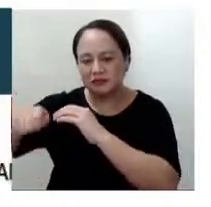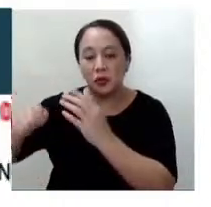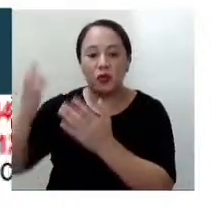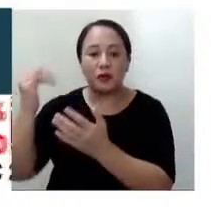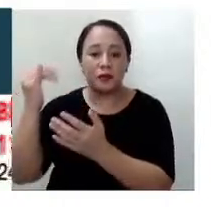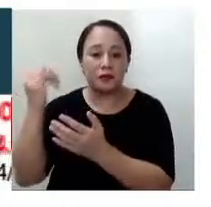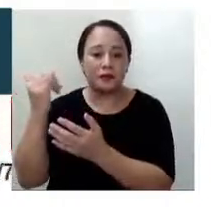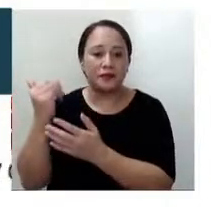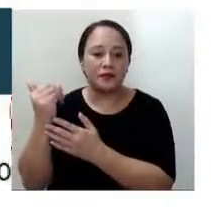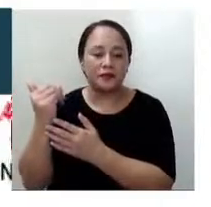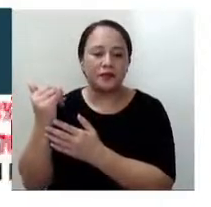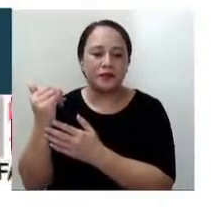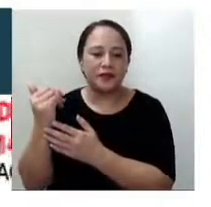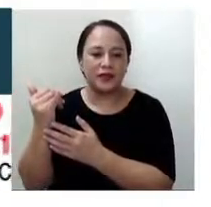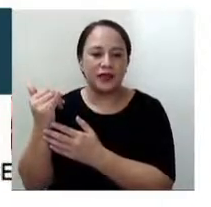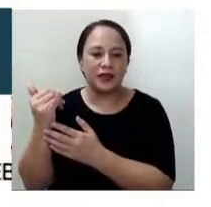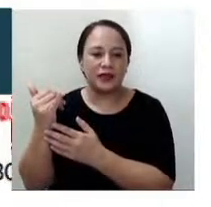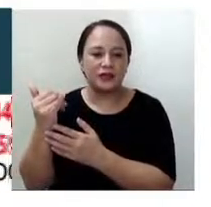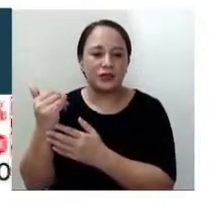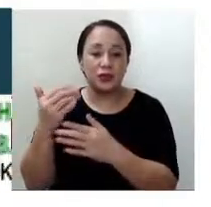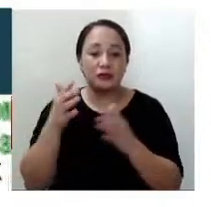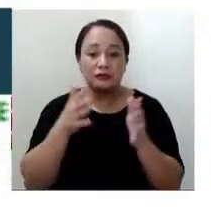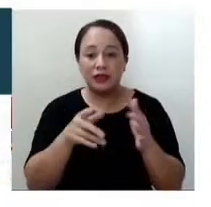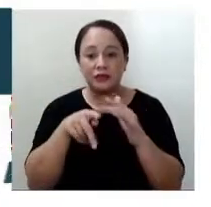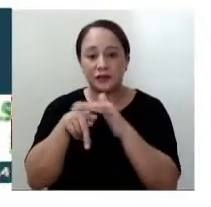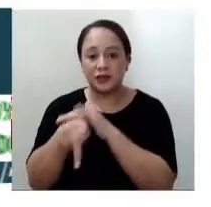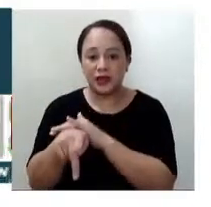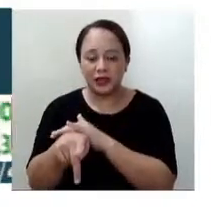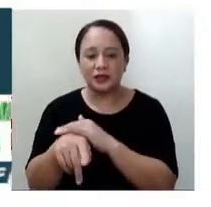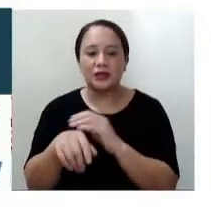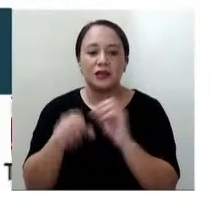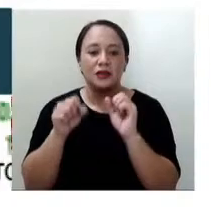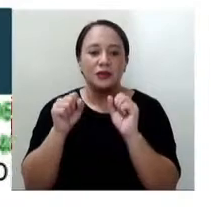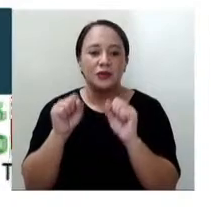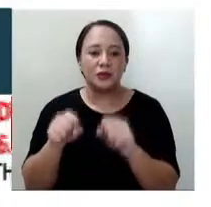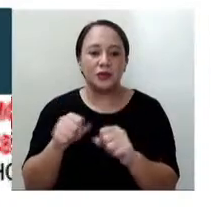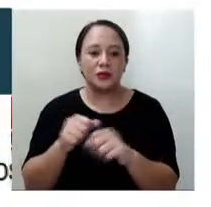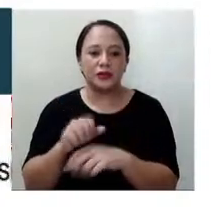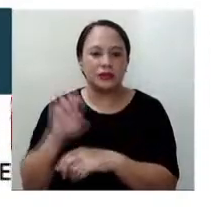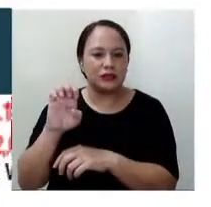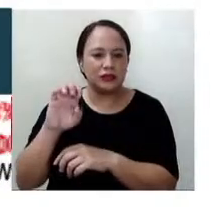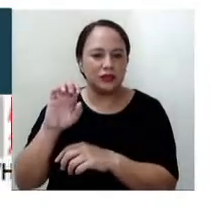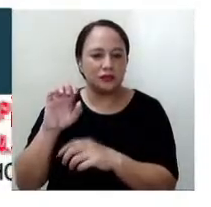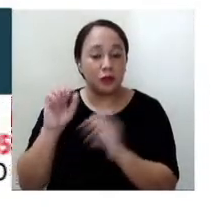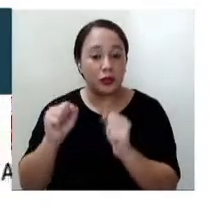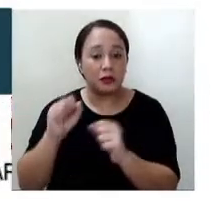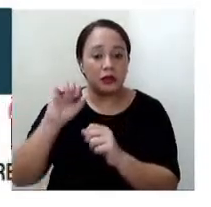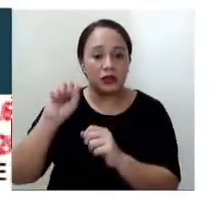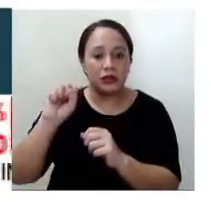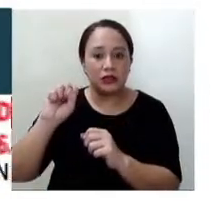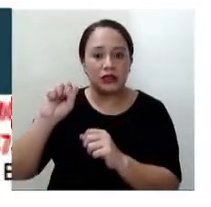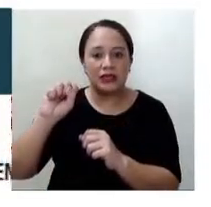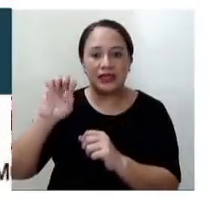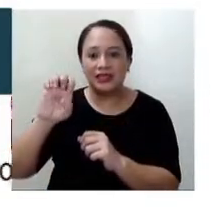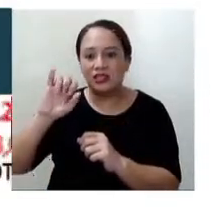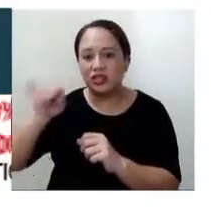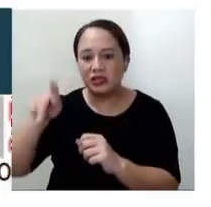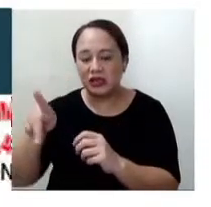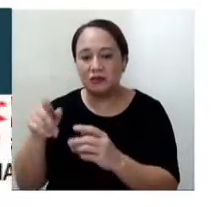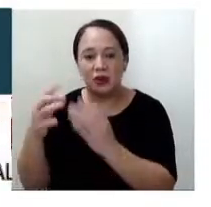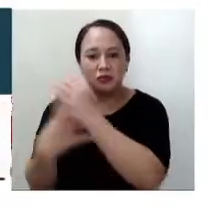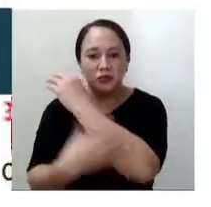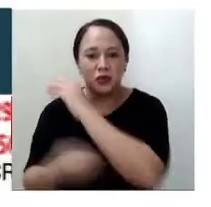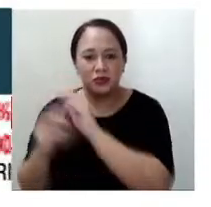because, you know, these styles of killings, whether they be extrajudicial killings of poor people or extrajudicial killings